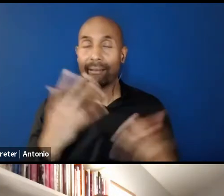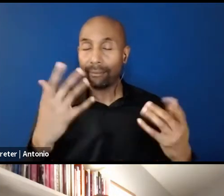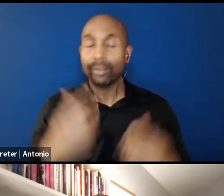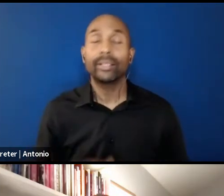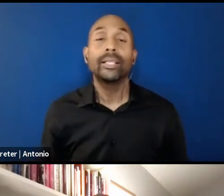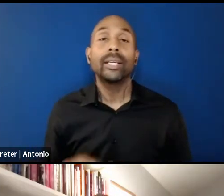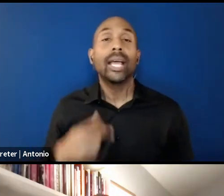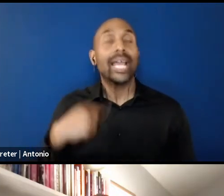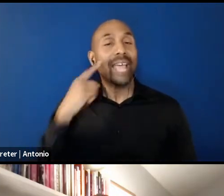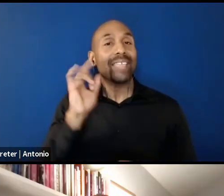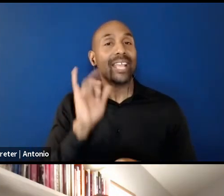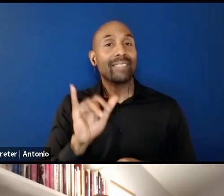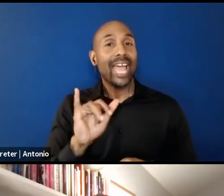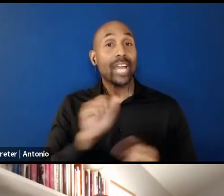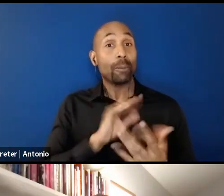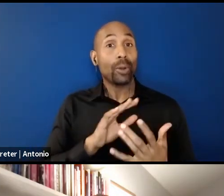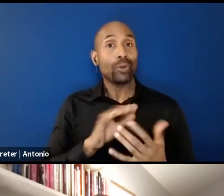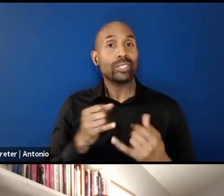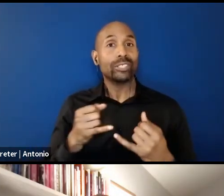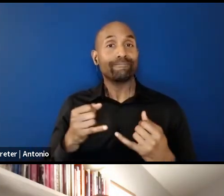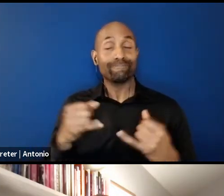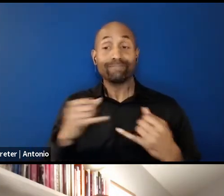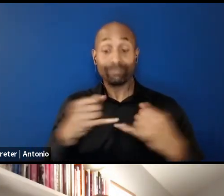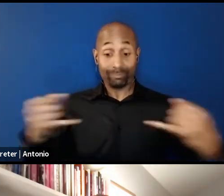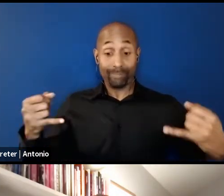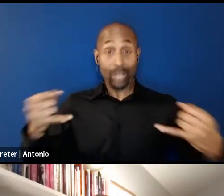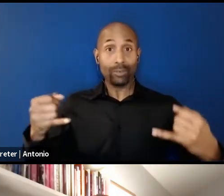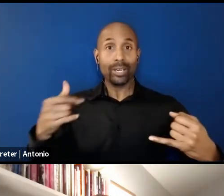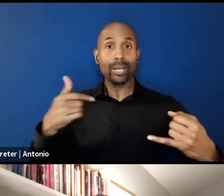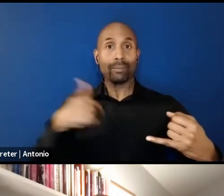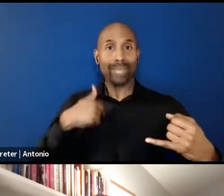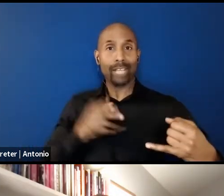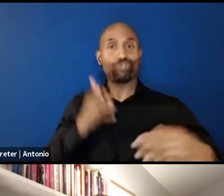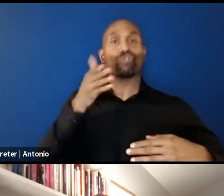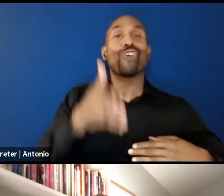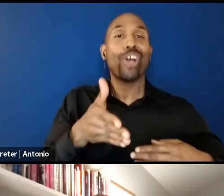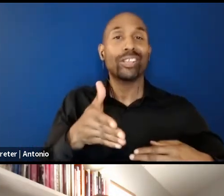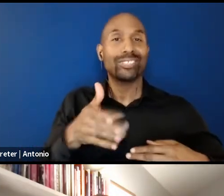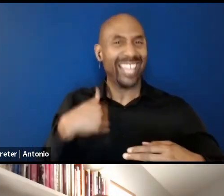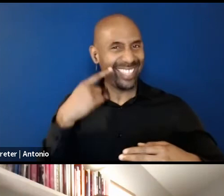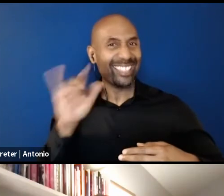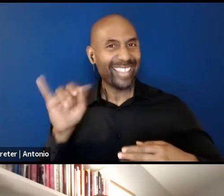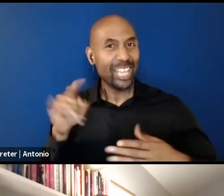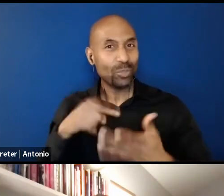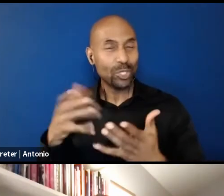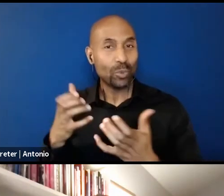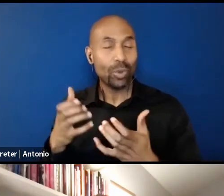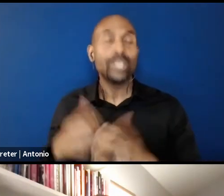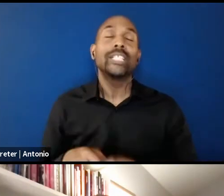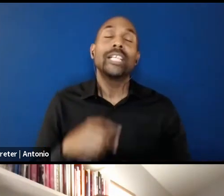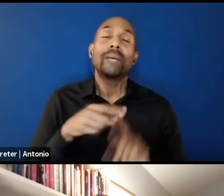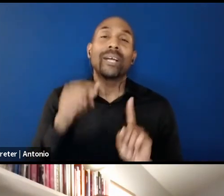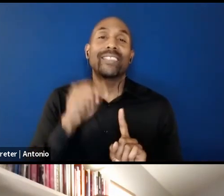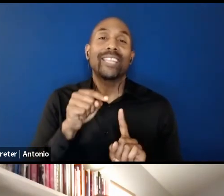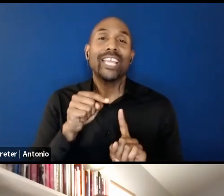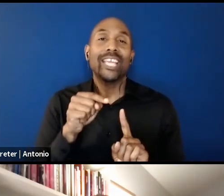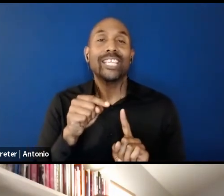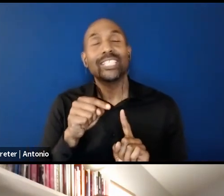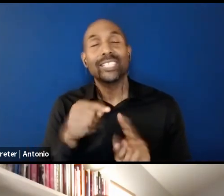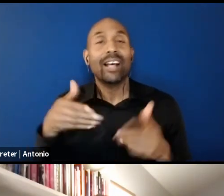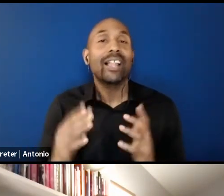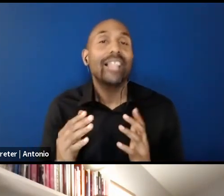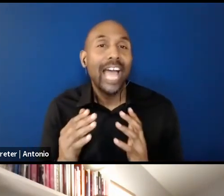about. But this was a conference for Black, quote unquote, difficult writers. And I like the term difficult more than I like the